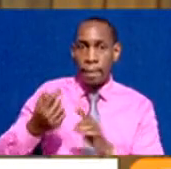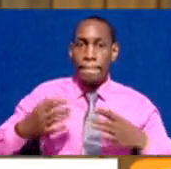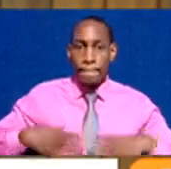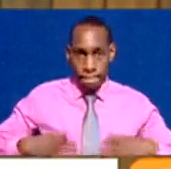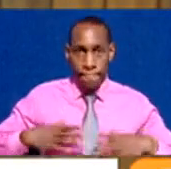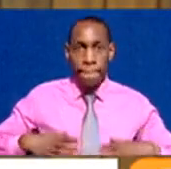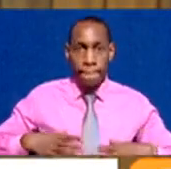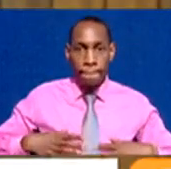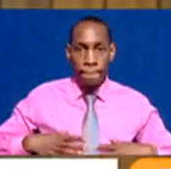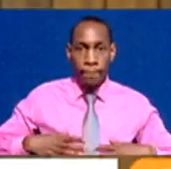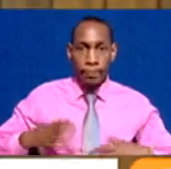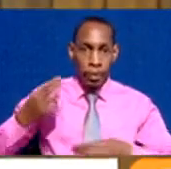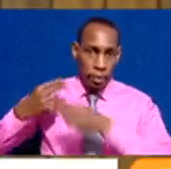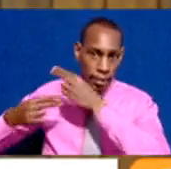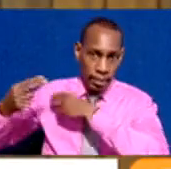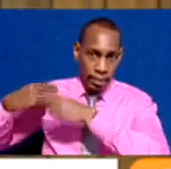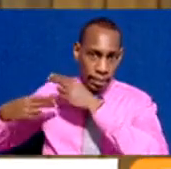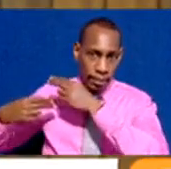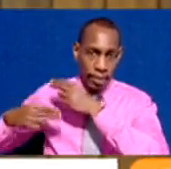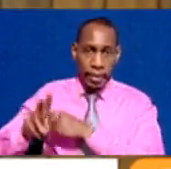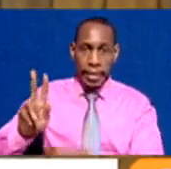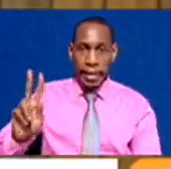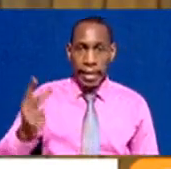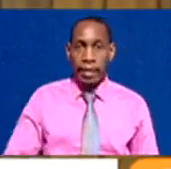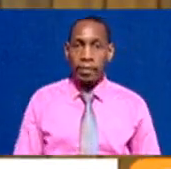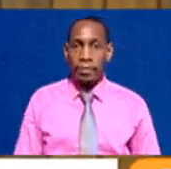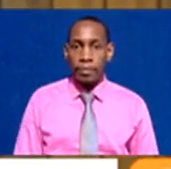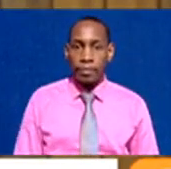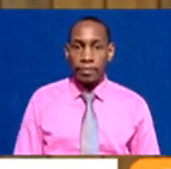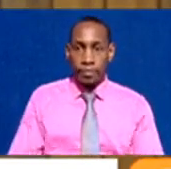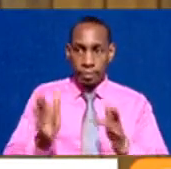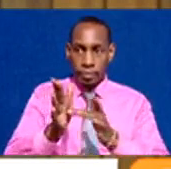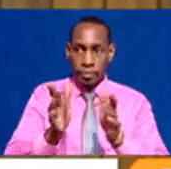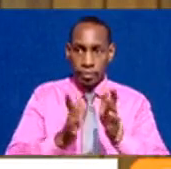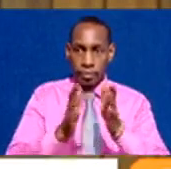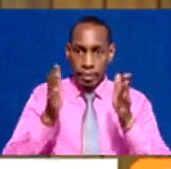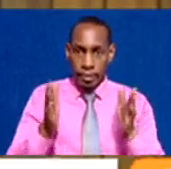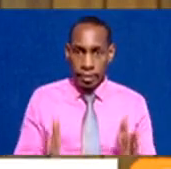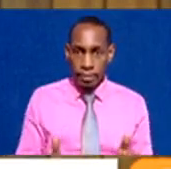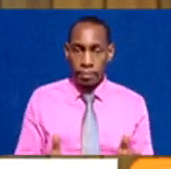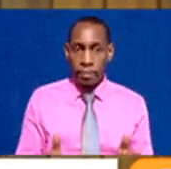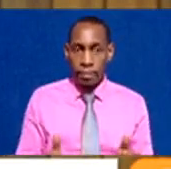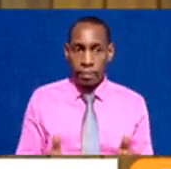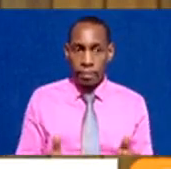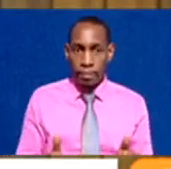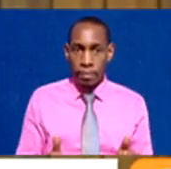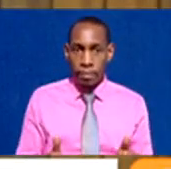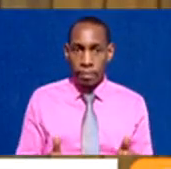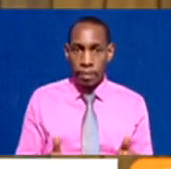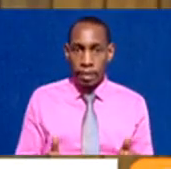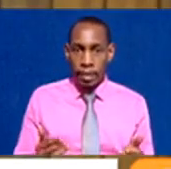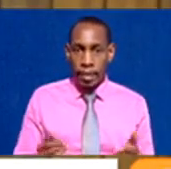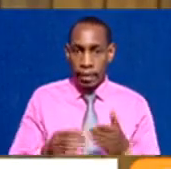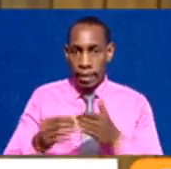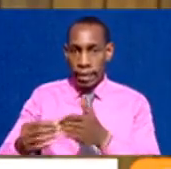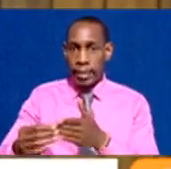people in the history of Kenya Christianity that is propelling and